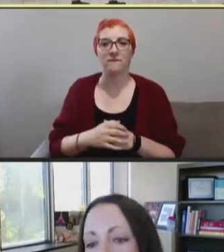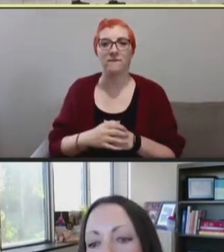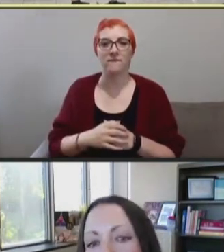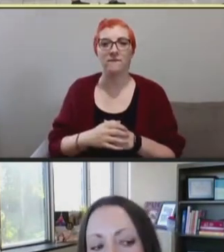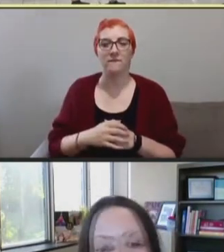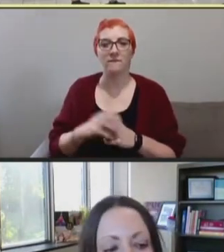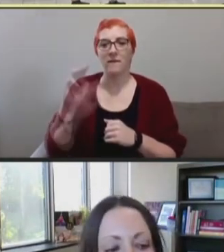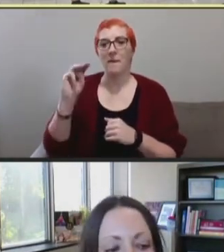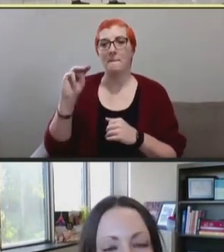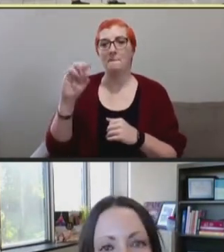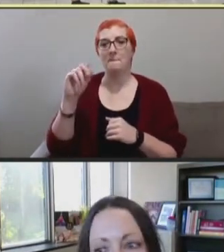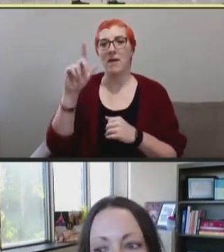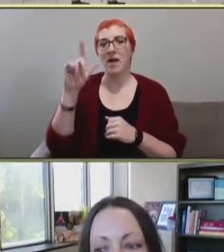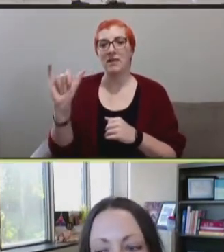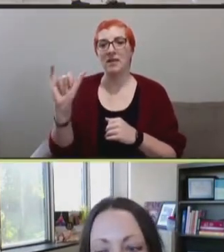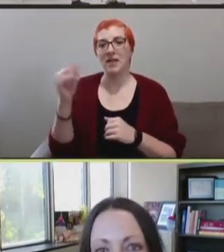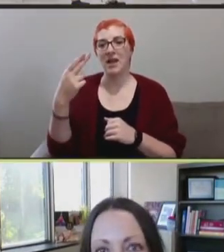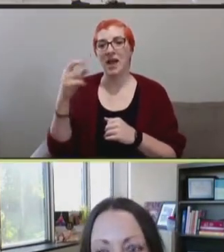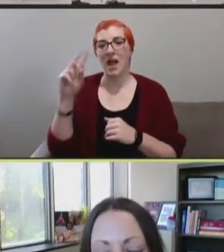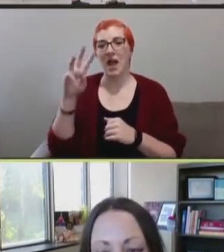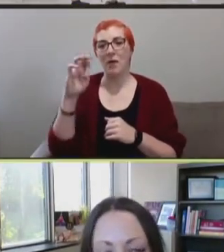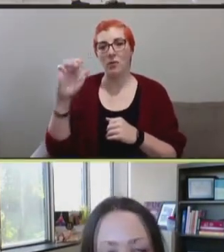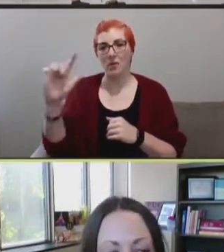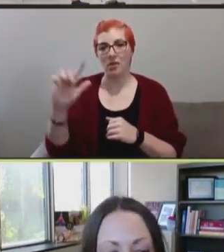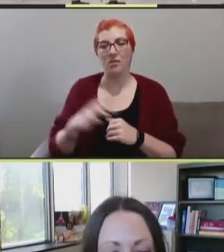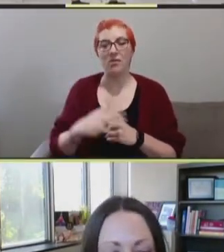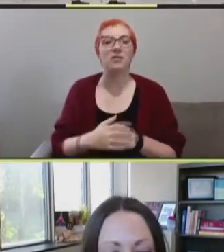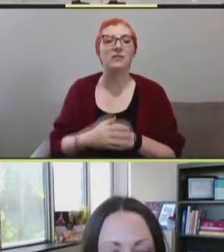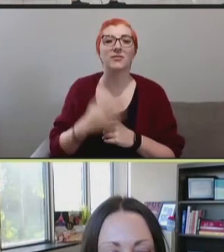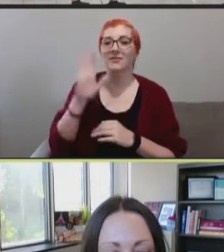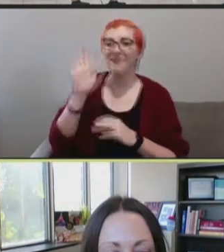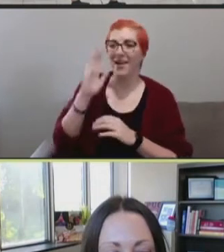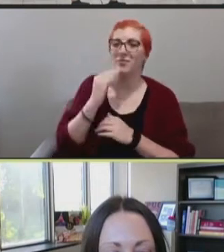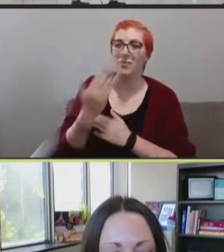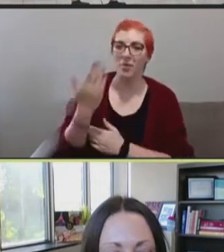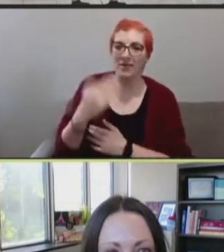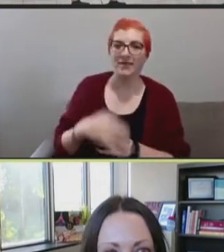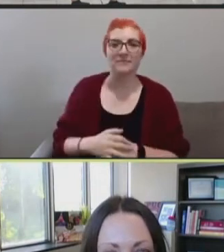Molly Howell. Hi, good morning. Good morning.